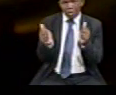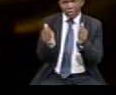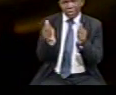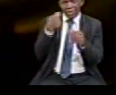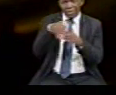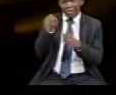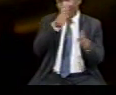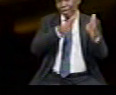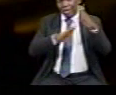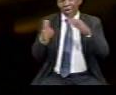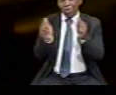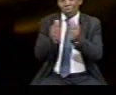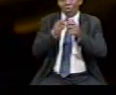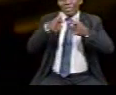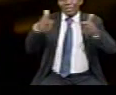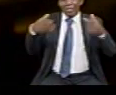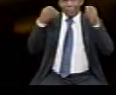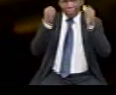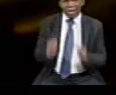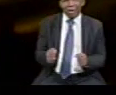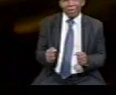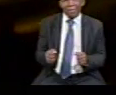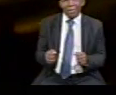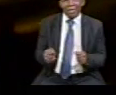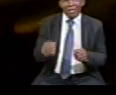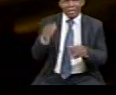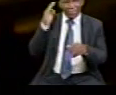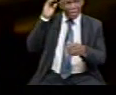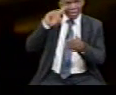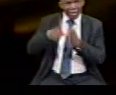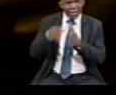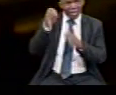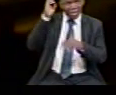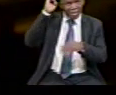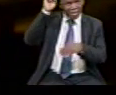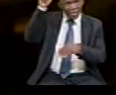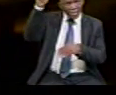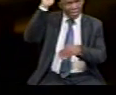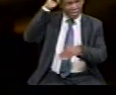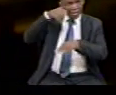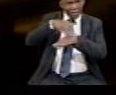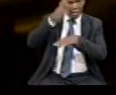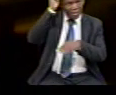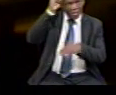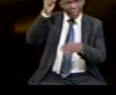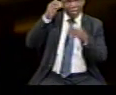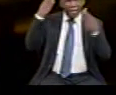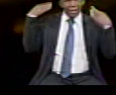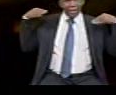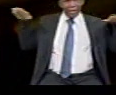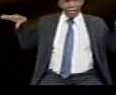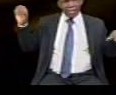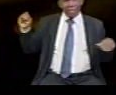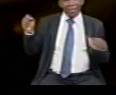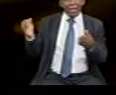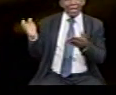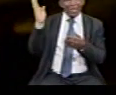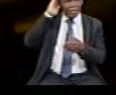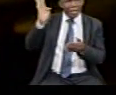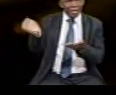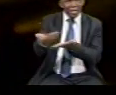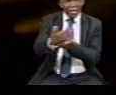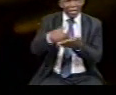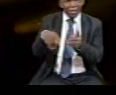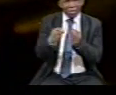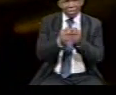glory. And then shall he send his angels, and shall gather together his elect from the four